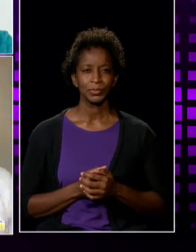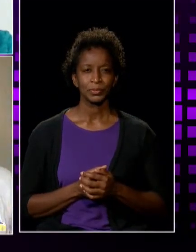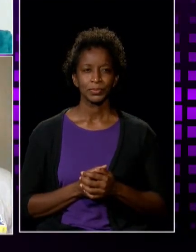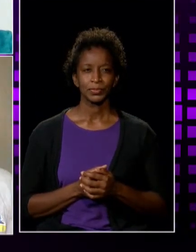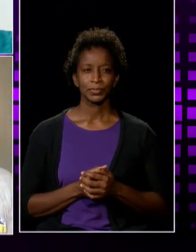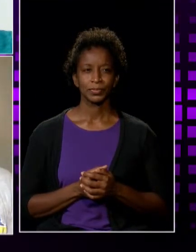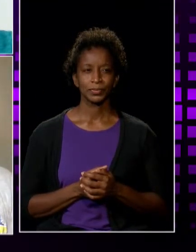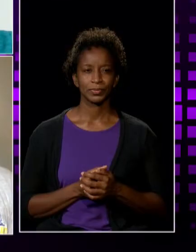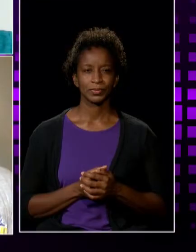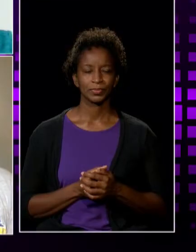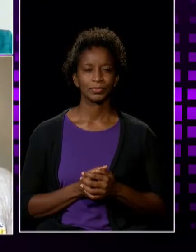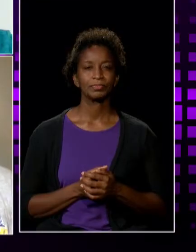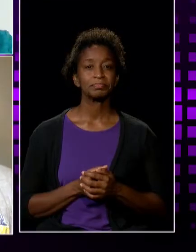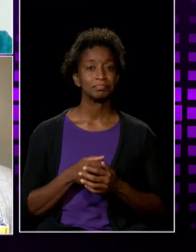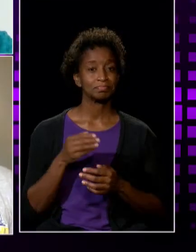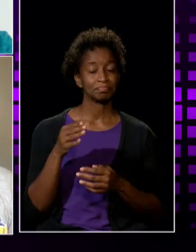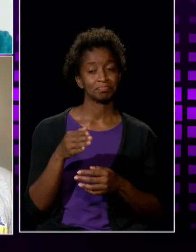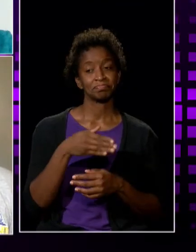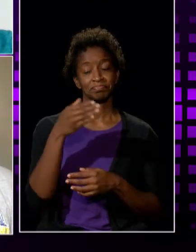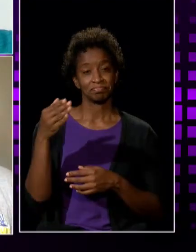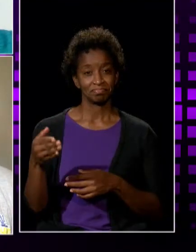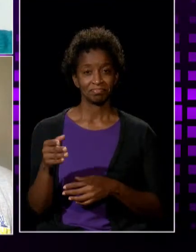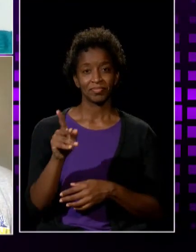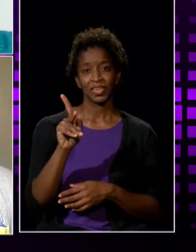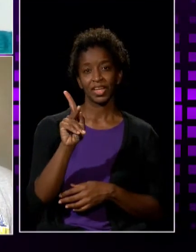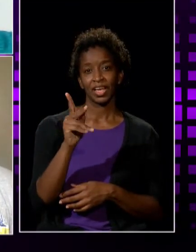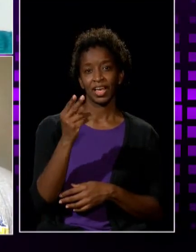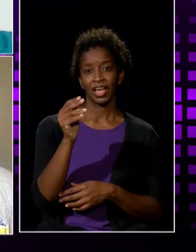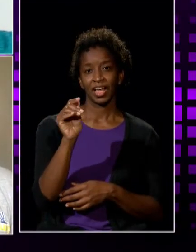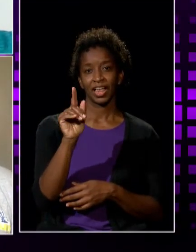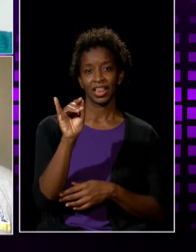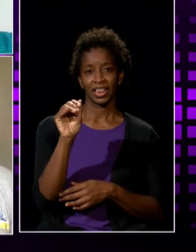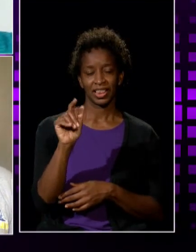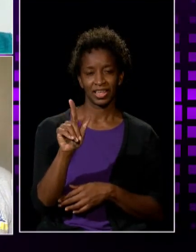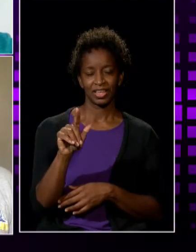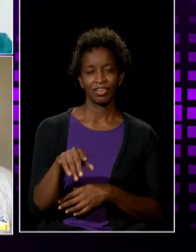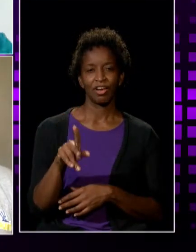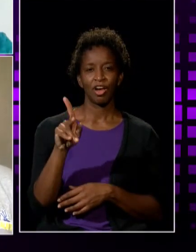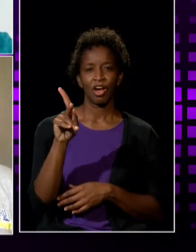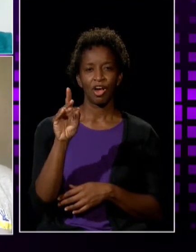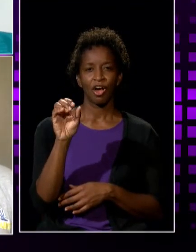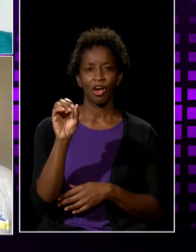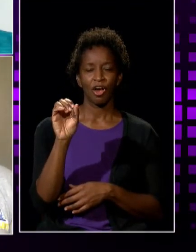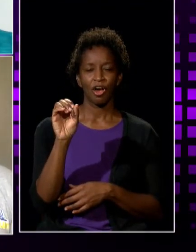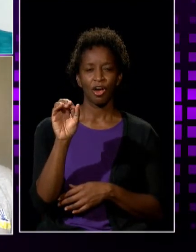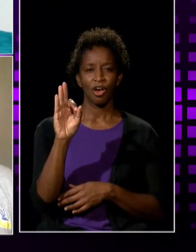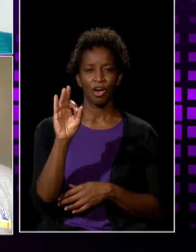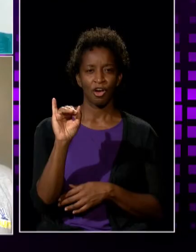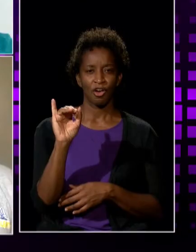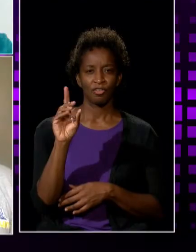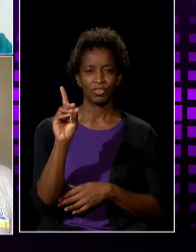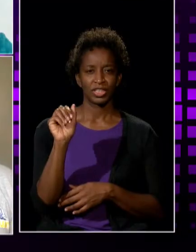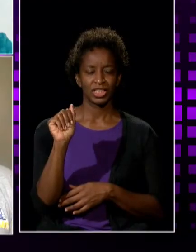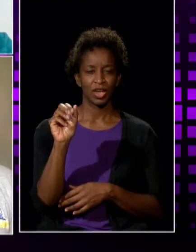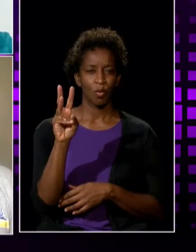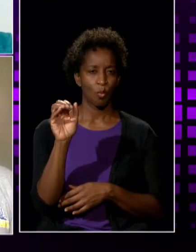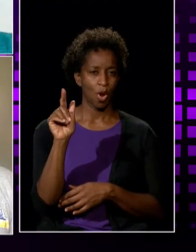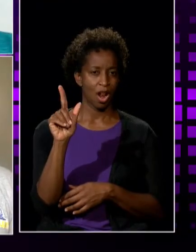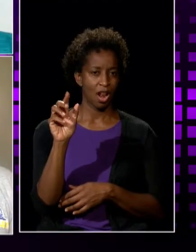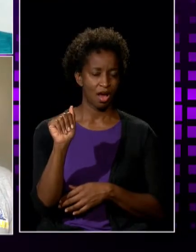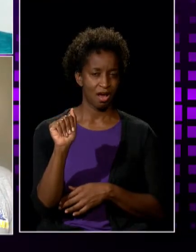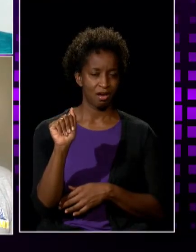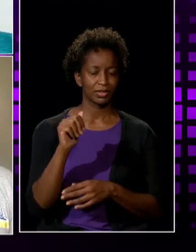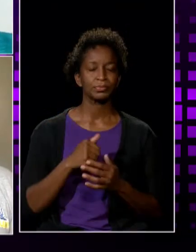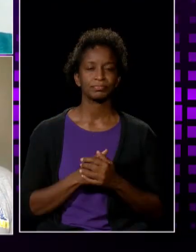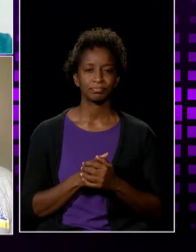We have Mr. Khaleel Kothdiwala. And Khaleel is an undergraduate law student and former head boy of the Queen's College School with a